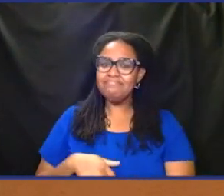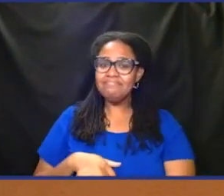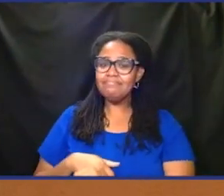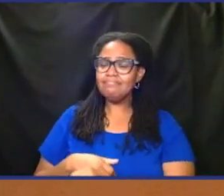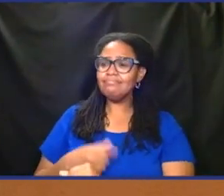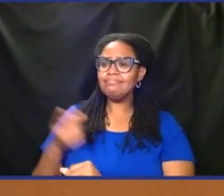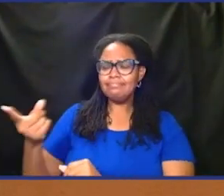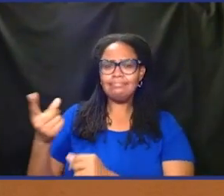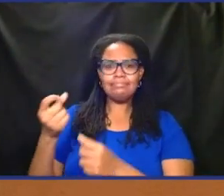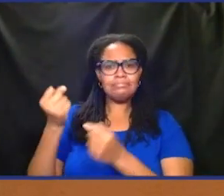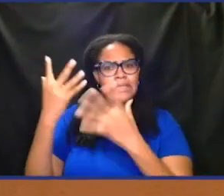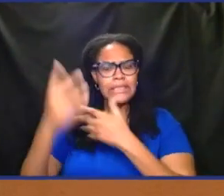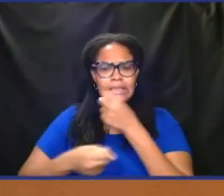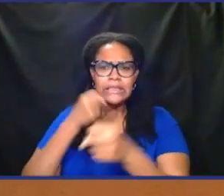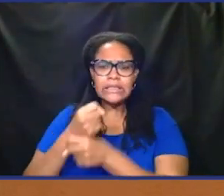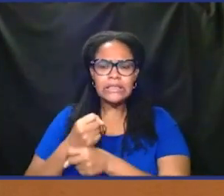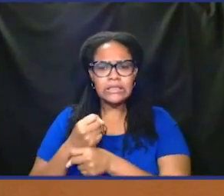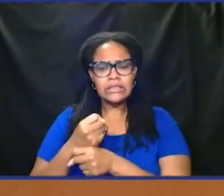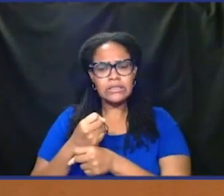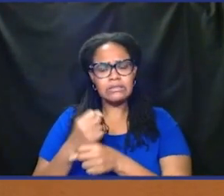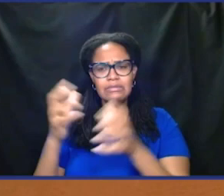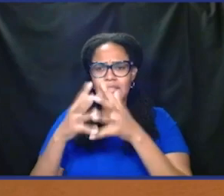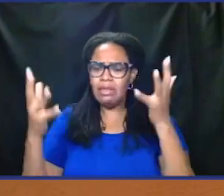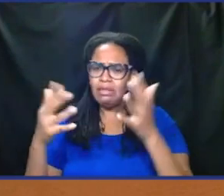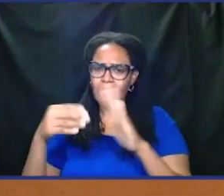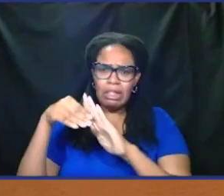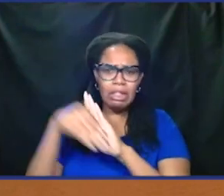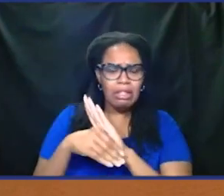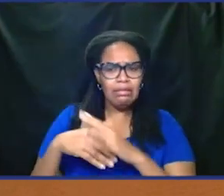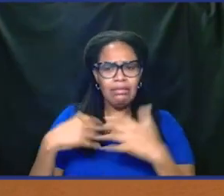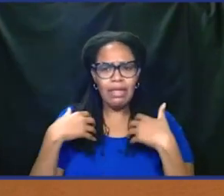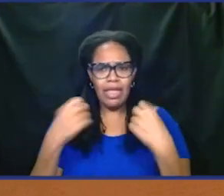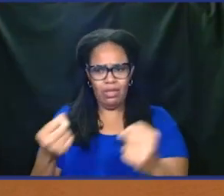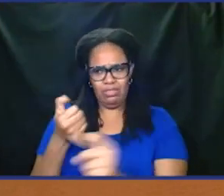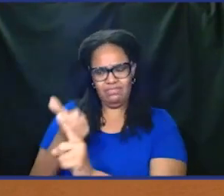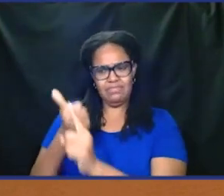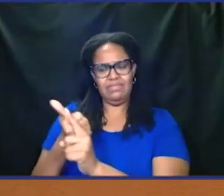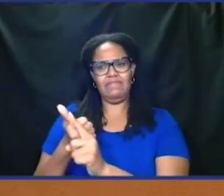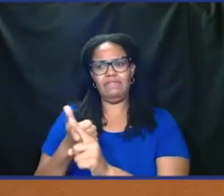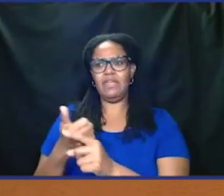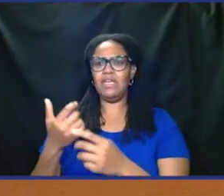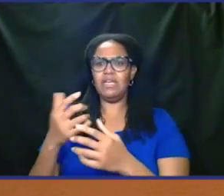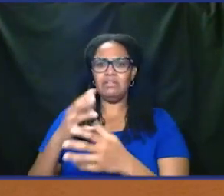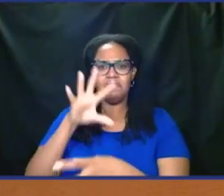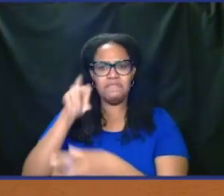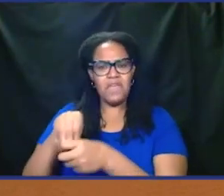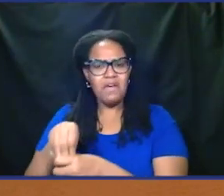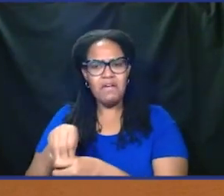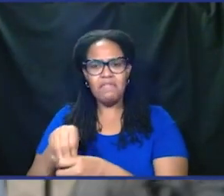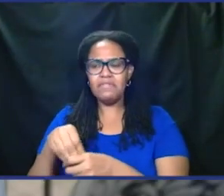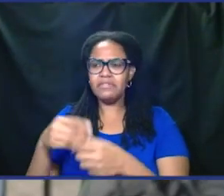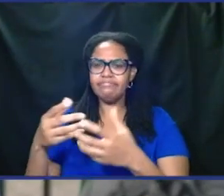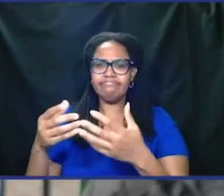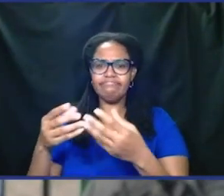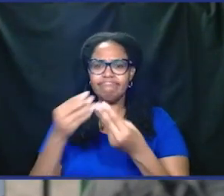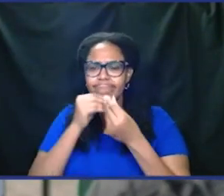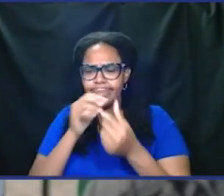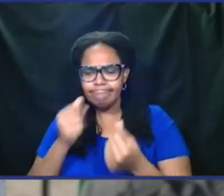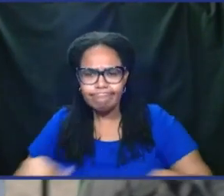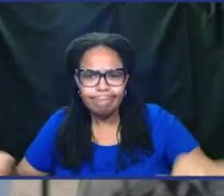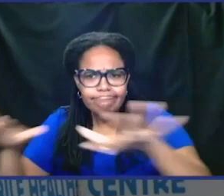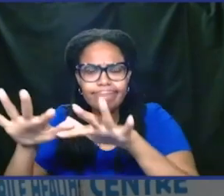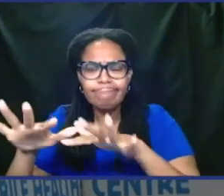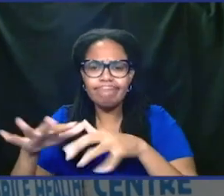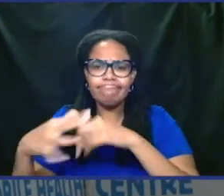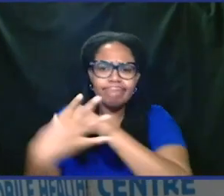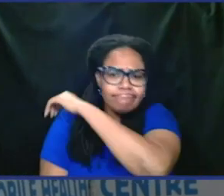He spent years in poor health. In his own words, he was just wandering in the slums of Mumbai, India. When his health improved with care from